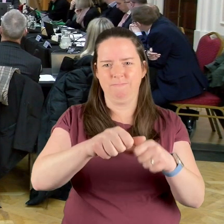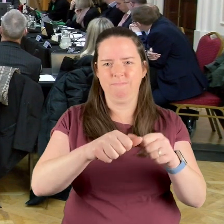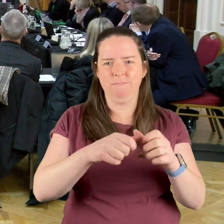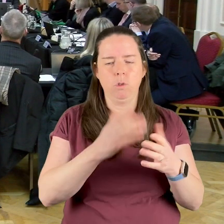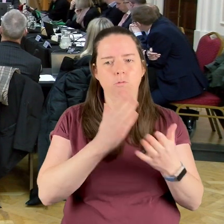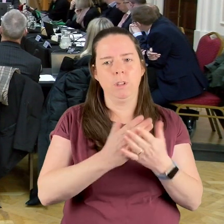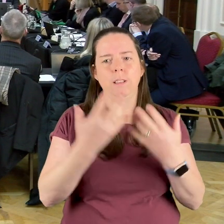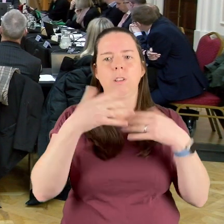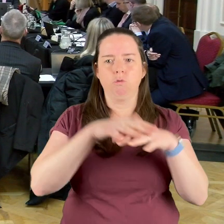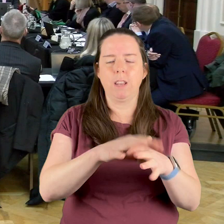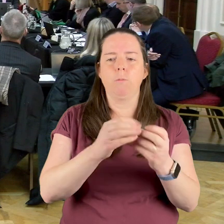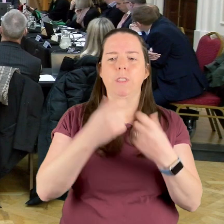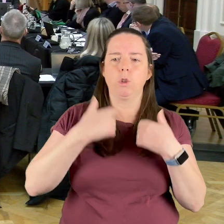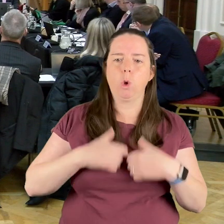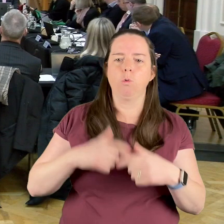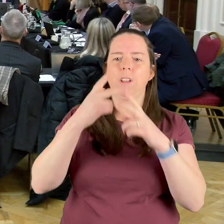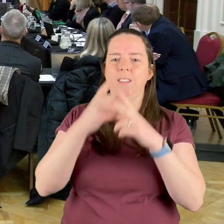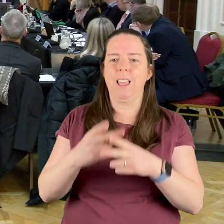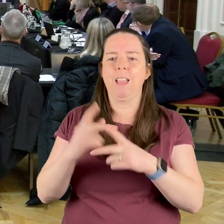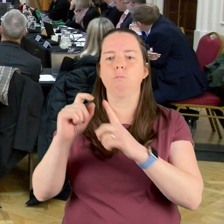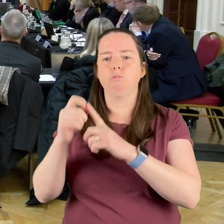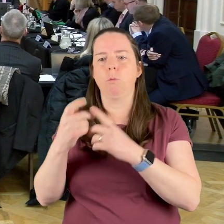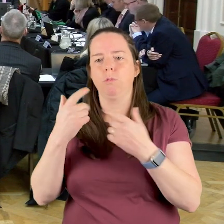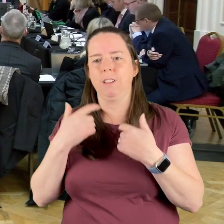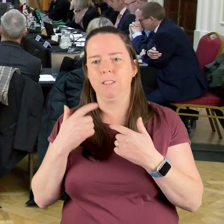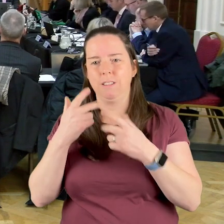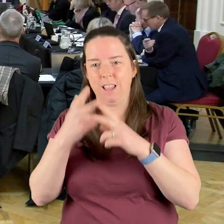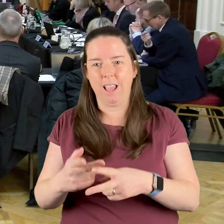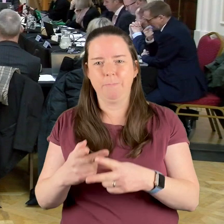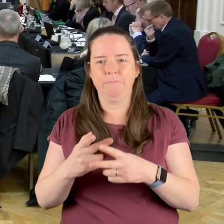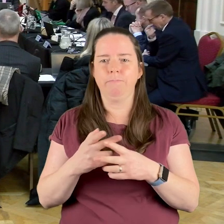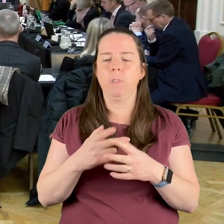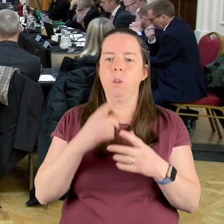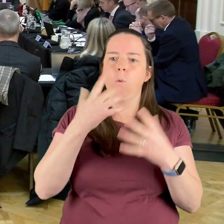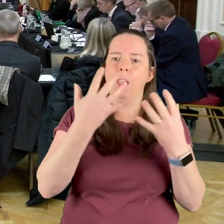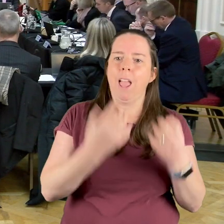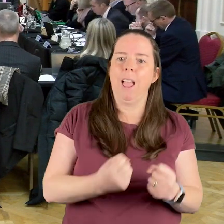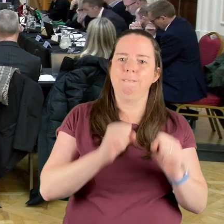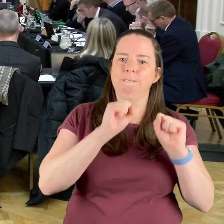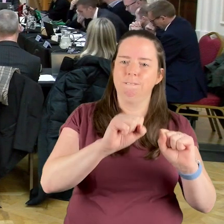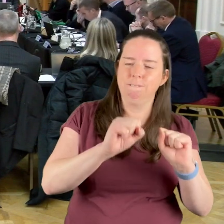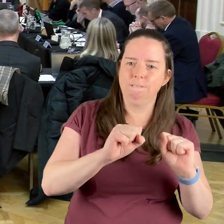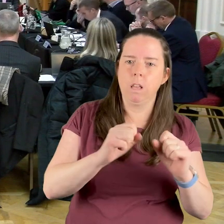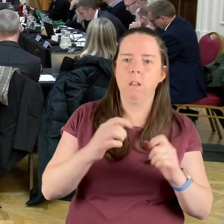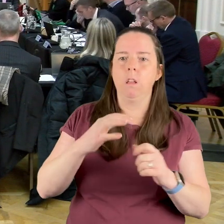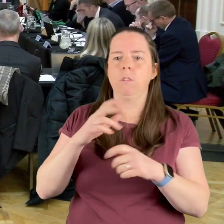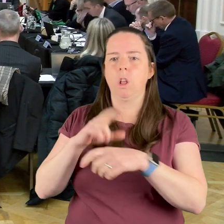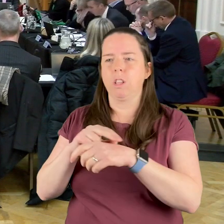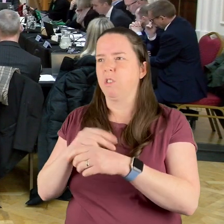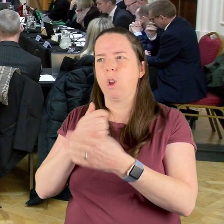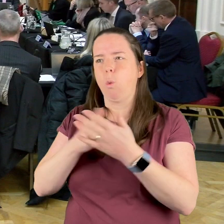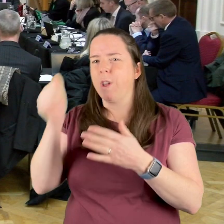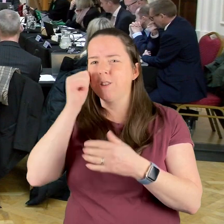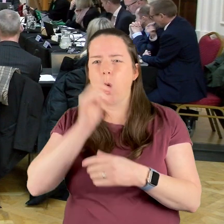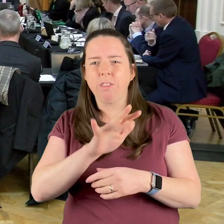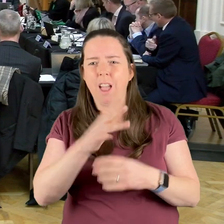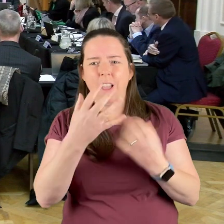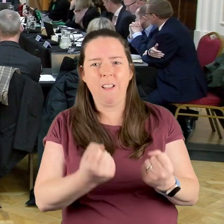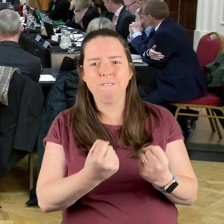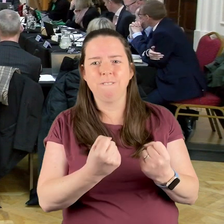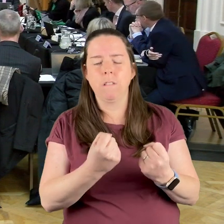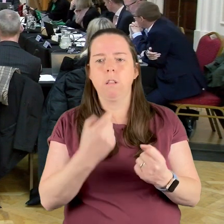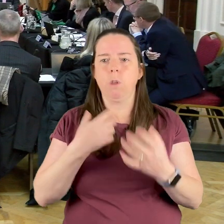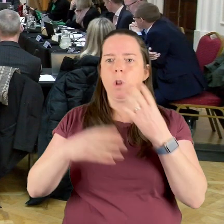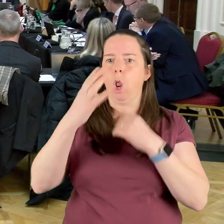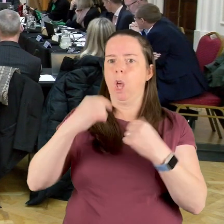frailty pathway, even a frailty service that's absolutely integrated with social and care and primary care, even when we have that,